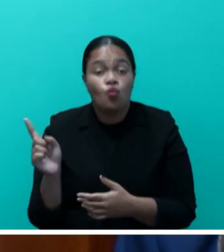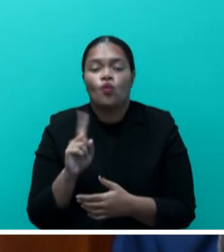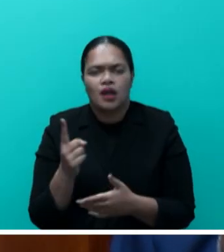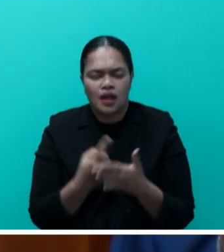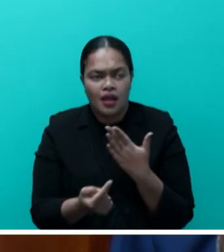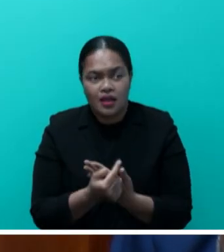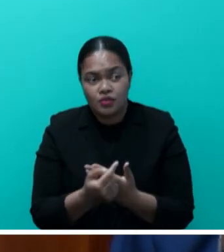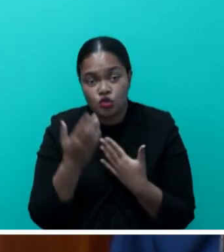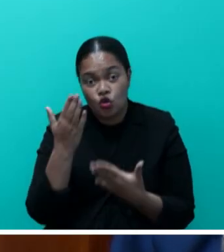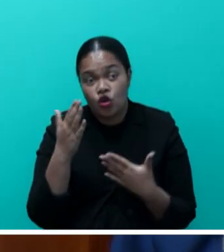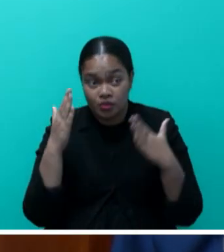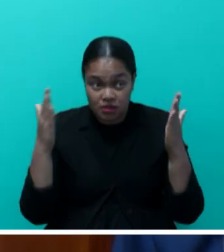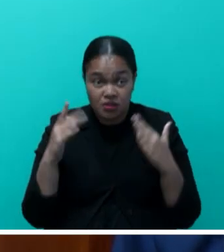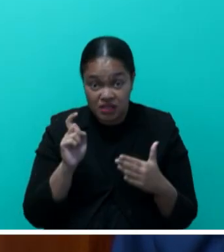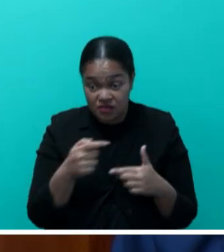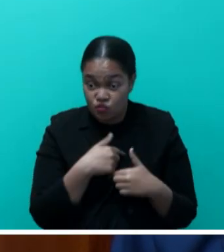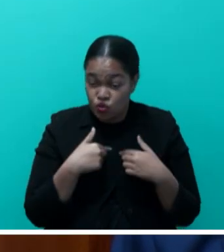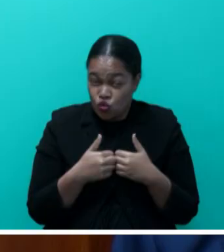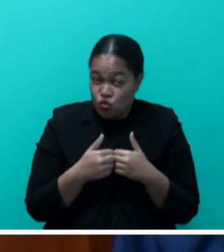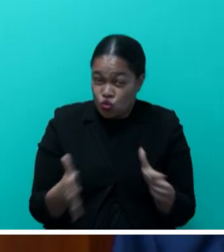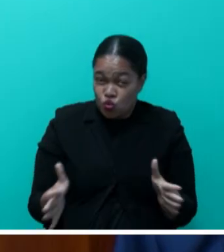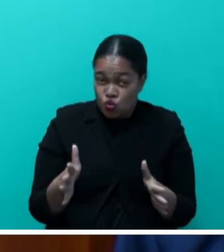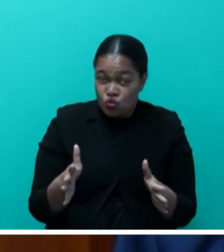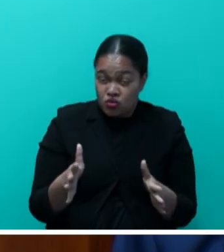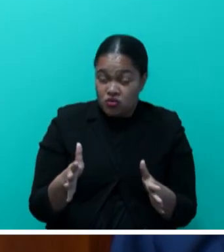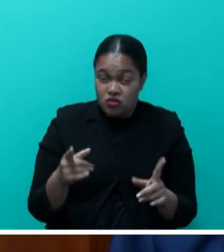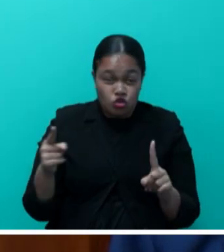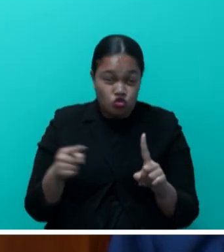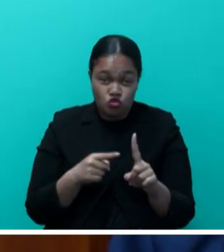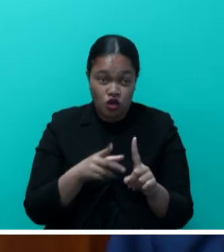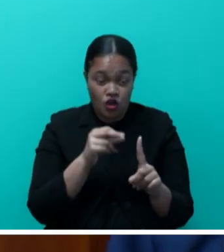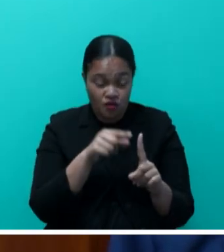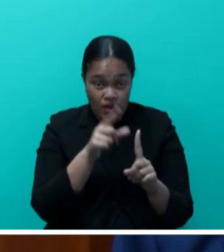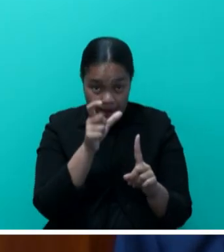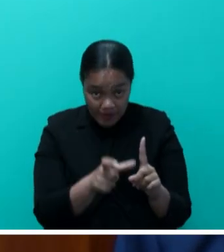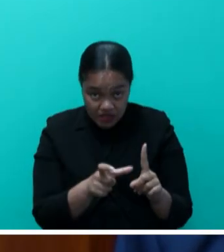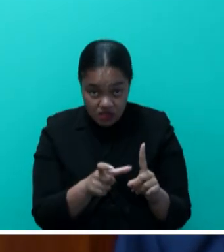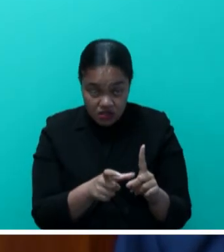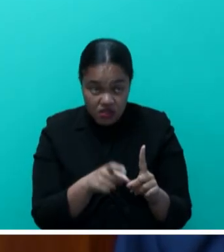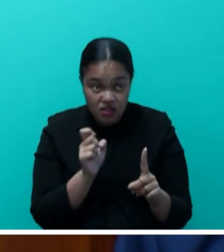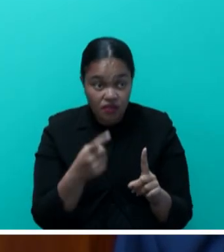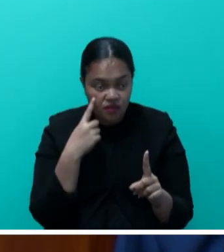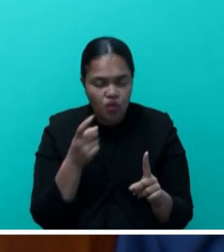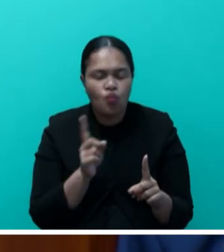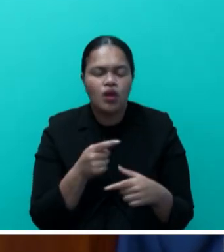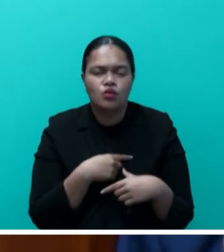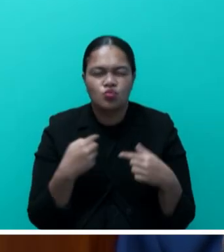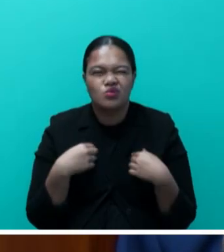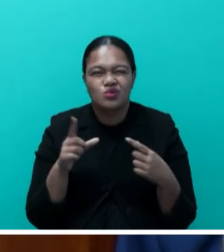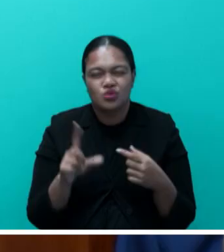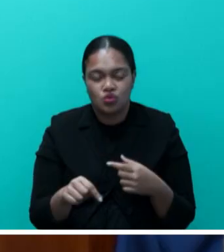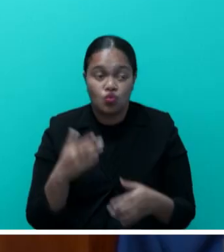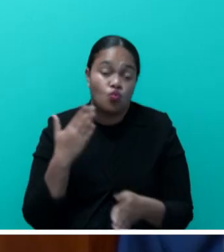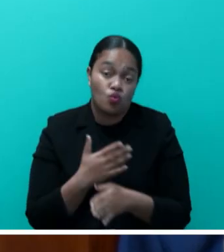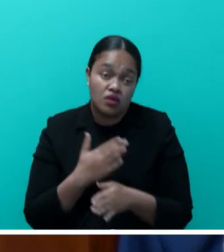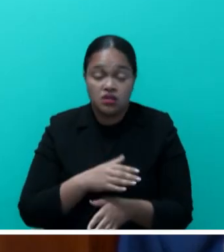Honourable Speaker, is if we lose track of an older person and we're trying to find that person, what we do, Honourable Speaker, and it works